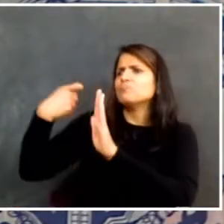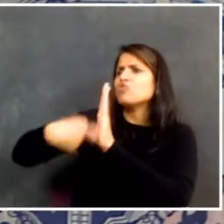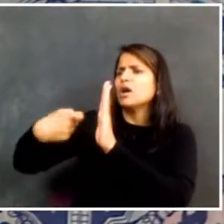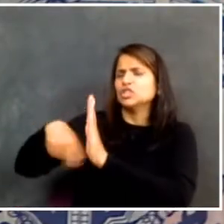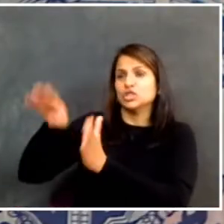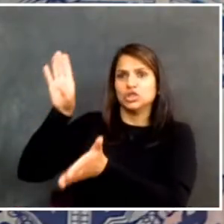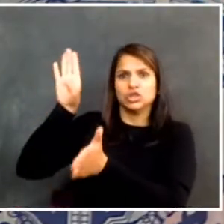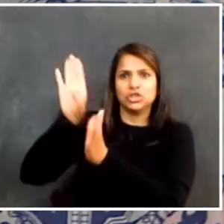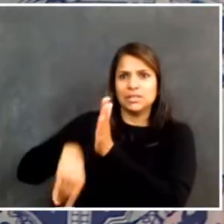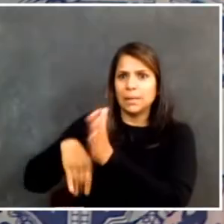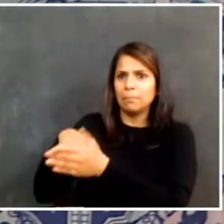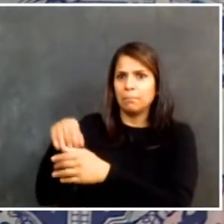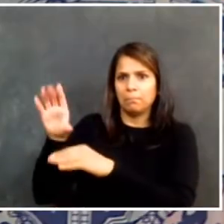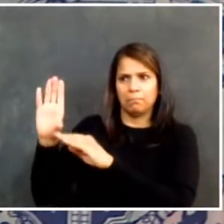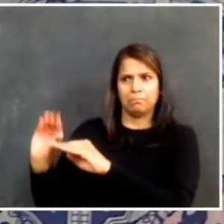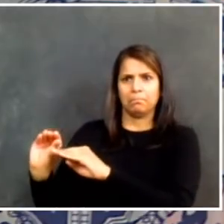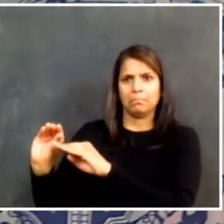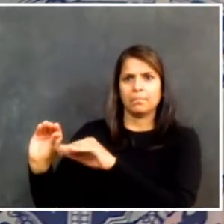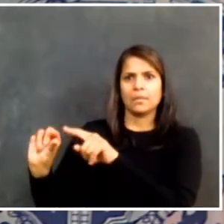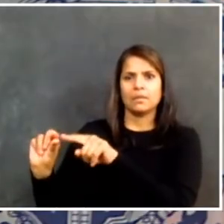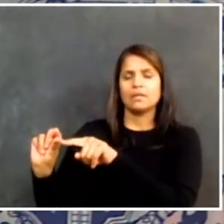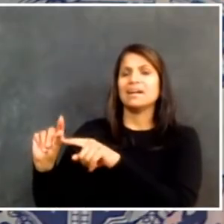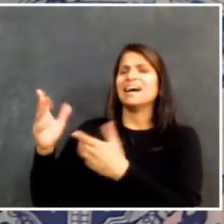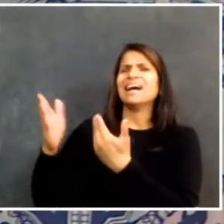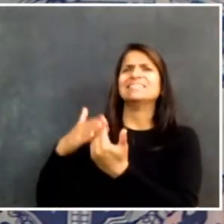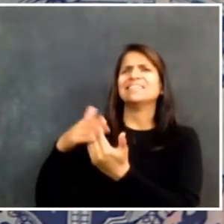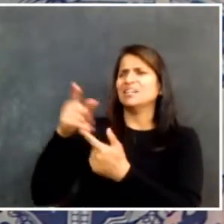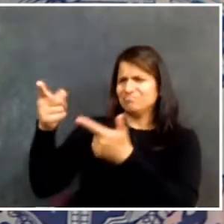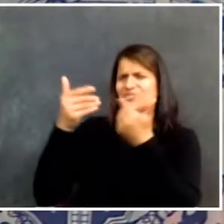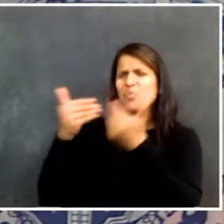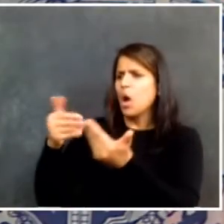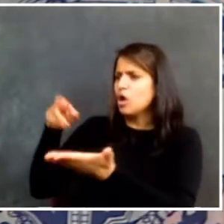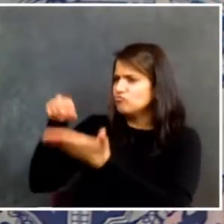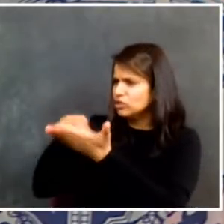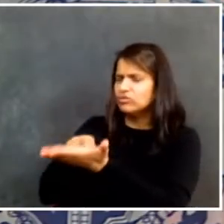now. For folks who are not eligible for insurance,